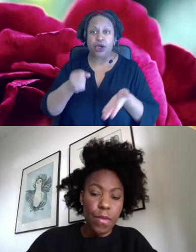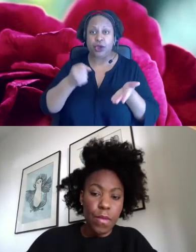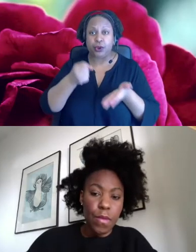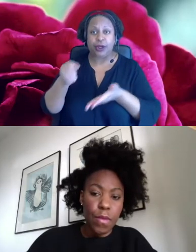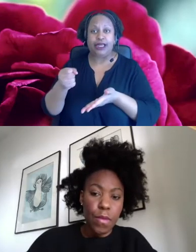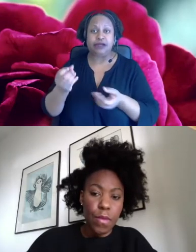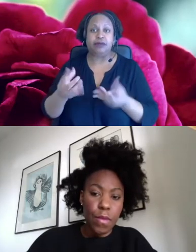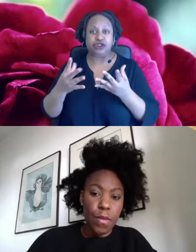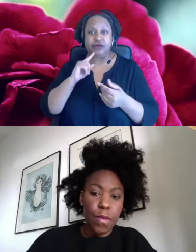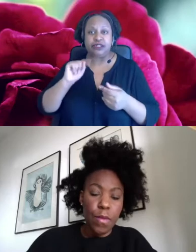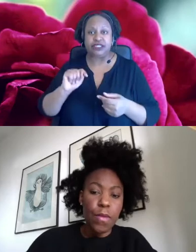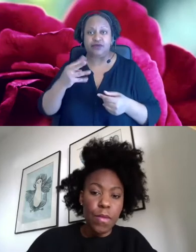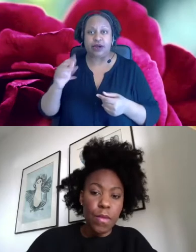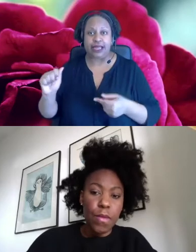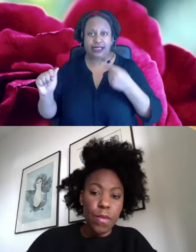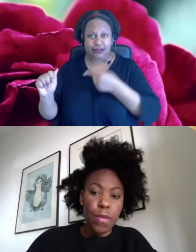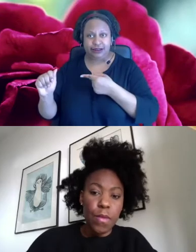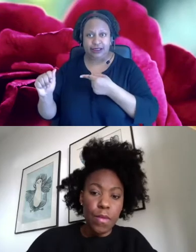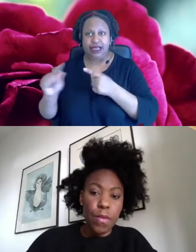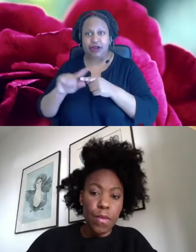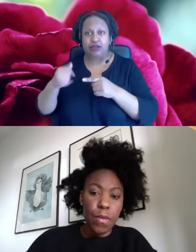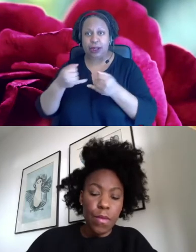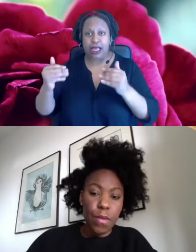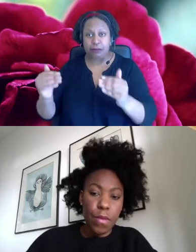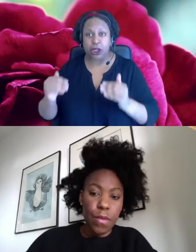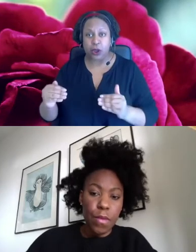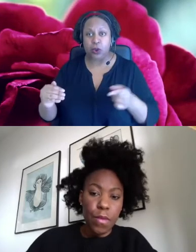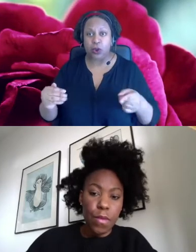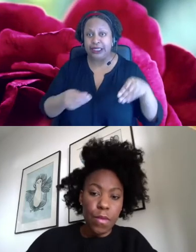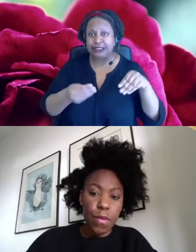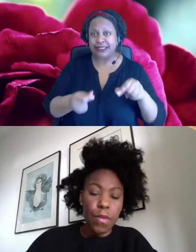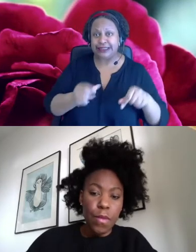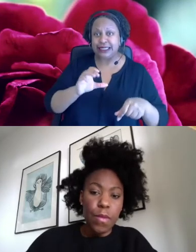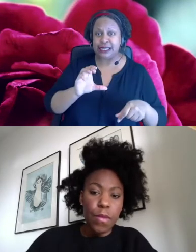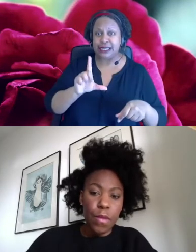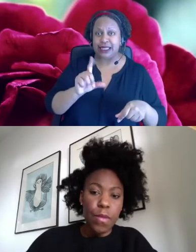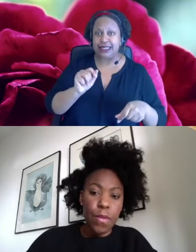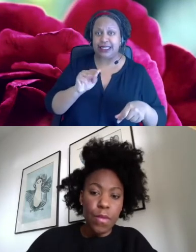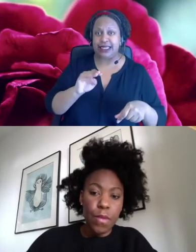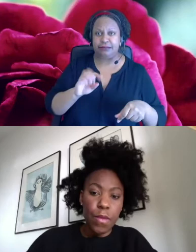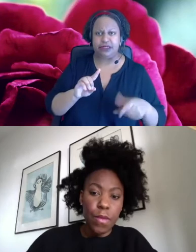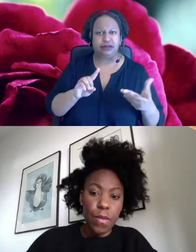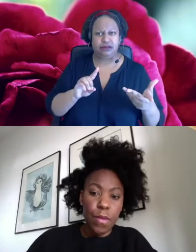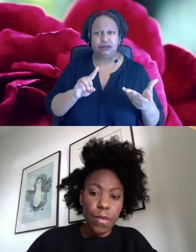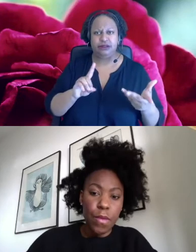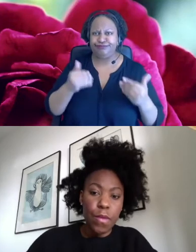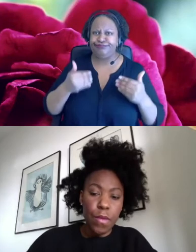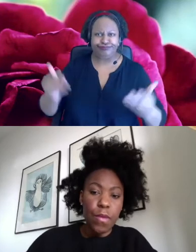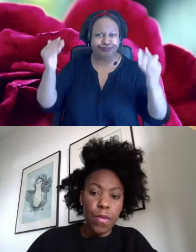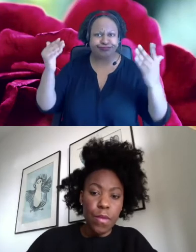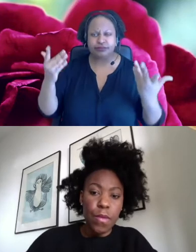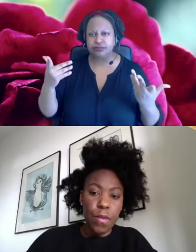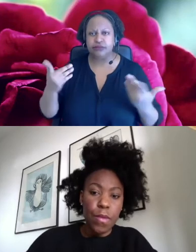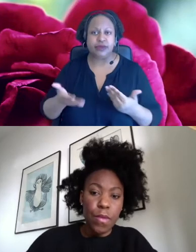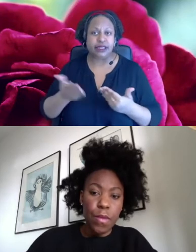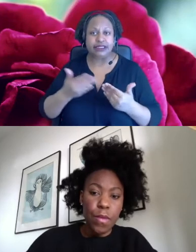the T4A, and then a line below that, expenses claimed, and off you go, and it